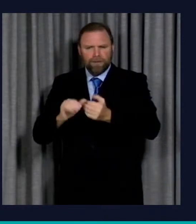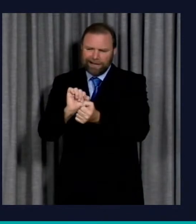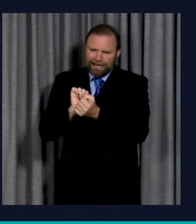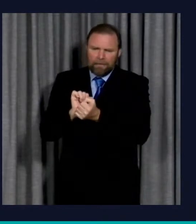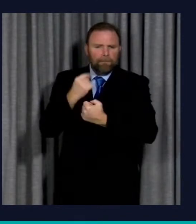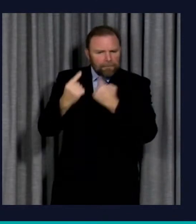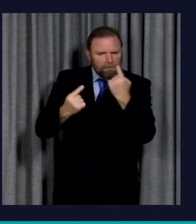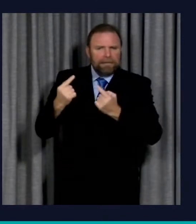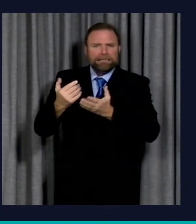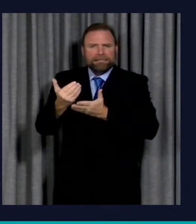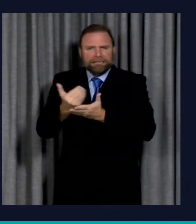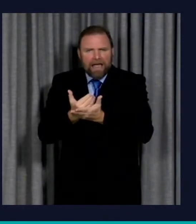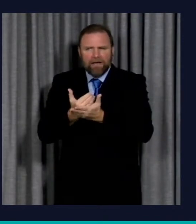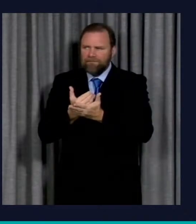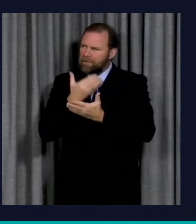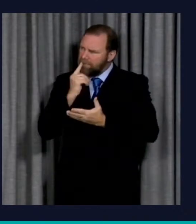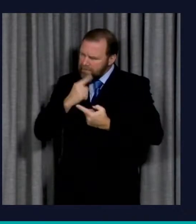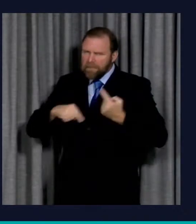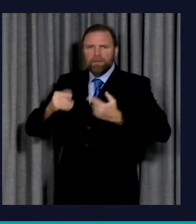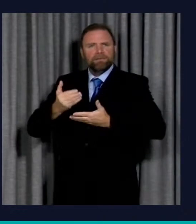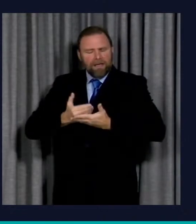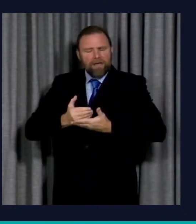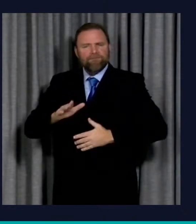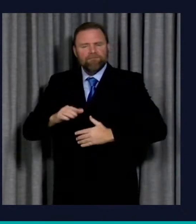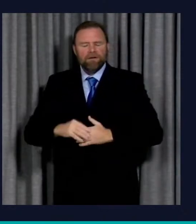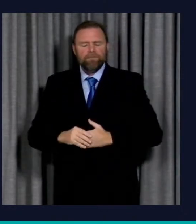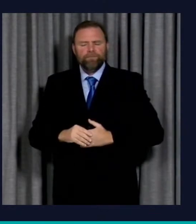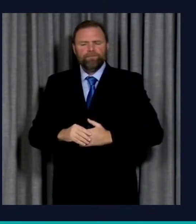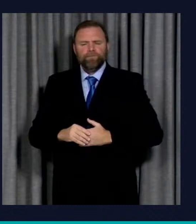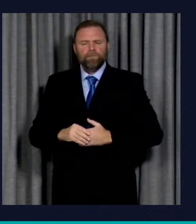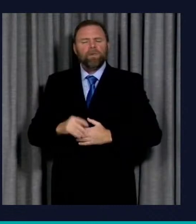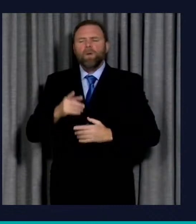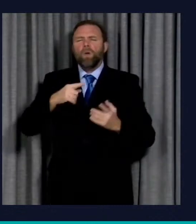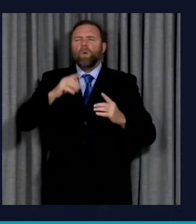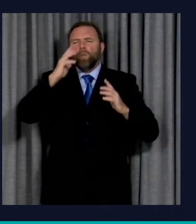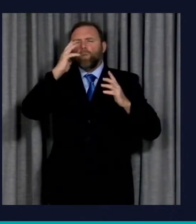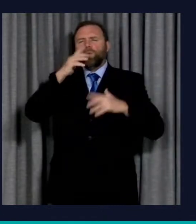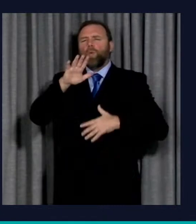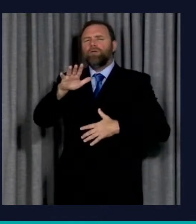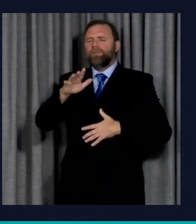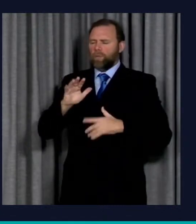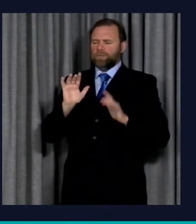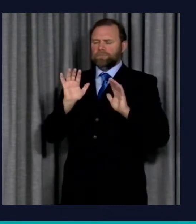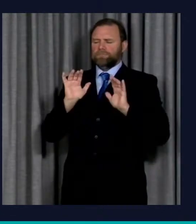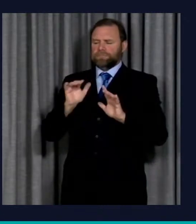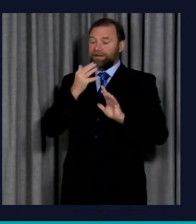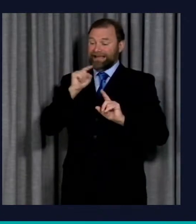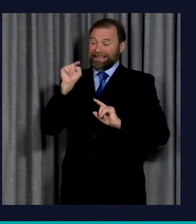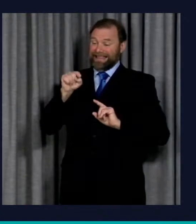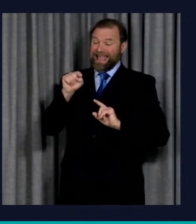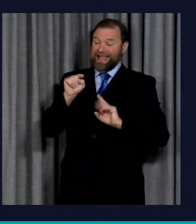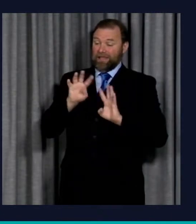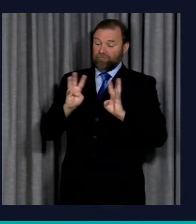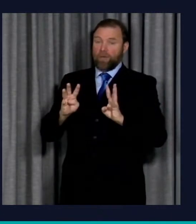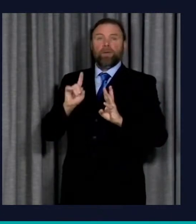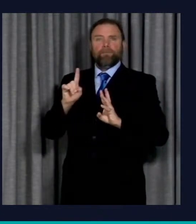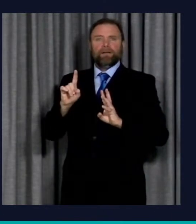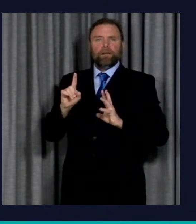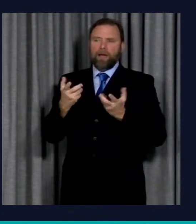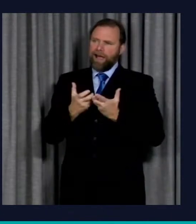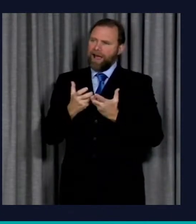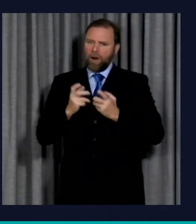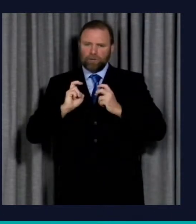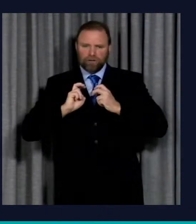period. But we are concerned not about how people behave when they are at the ground, but all those additional pinch points, how people